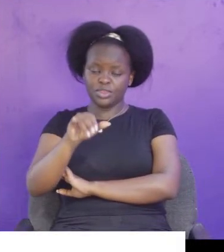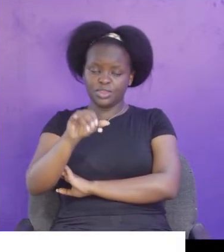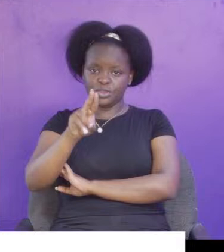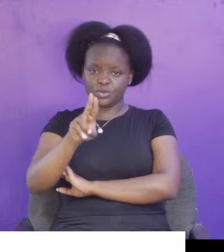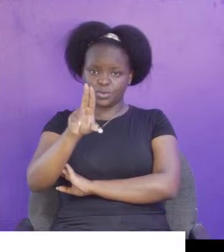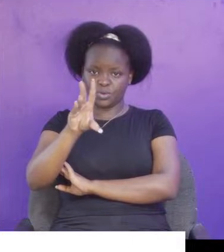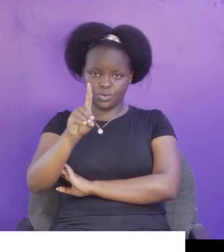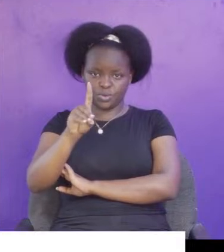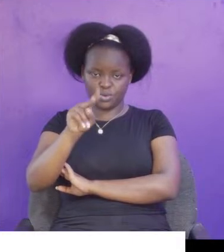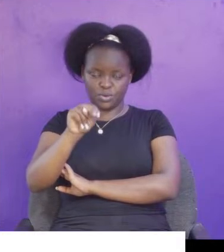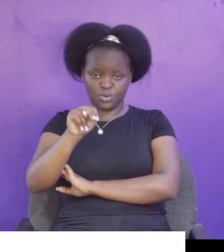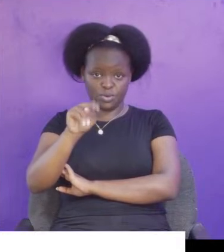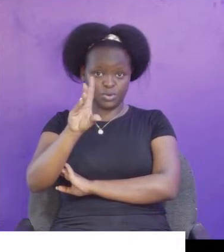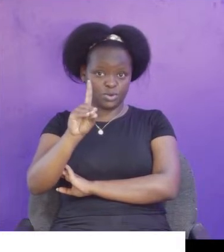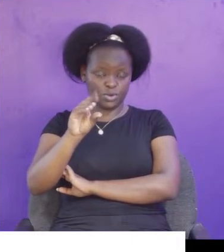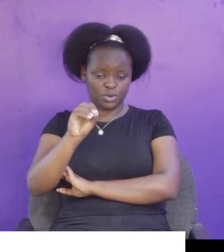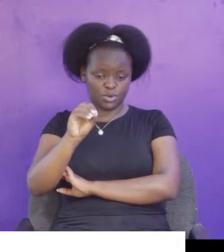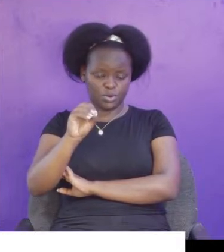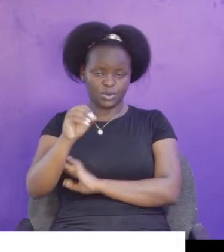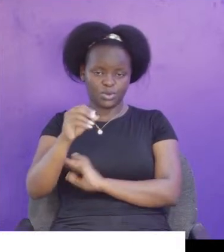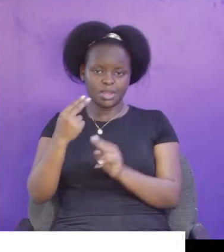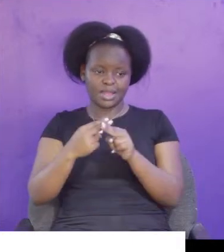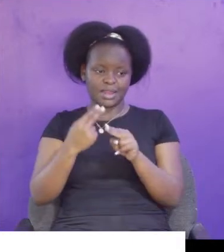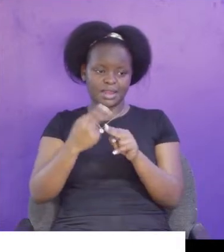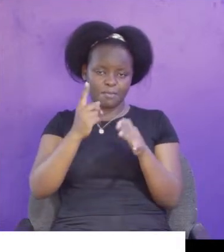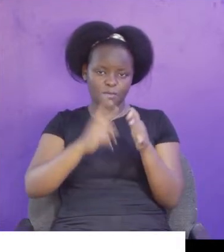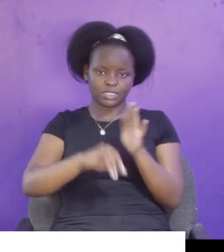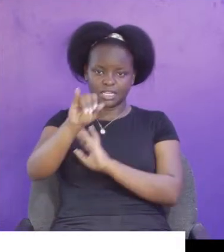They called you Jacom.